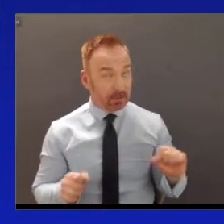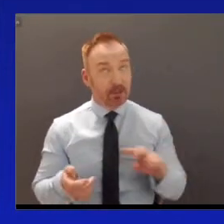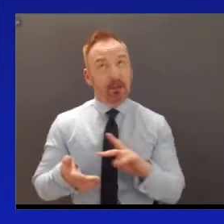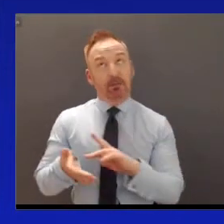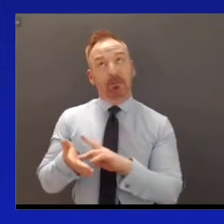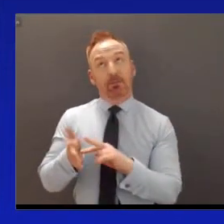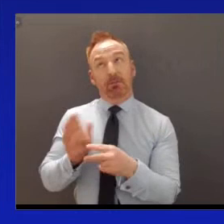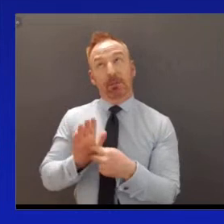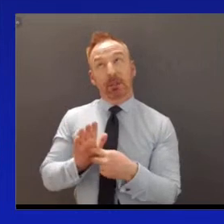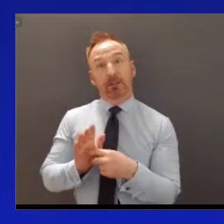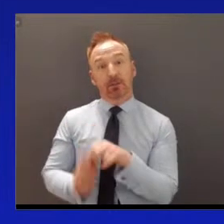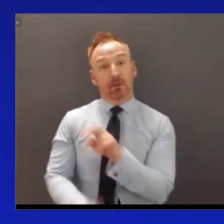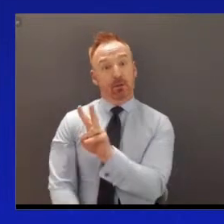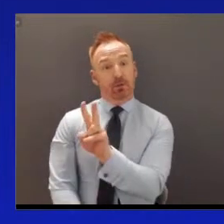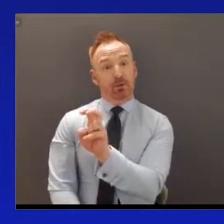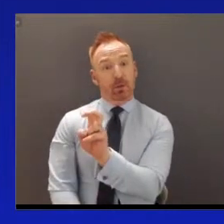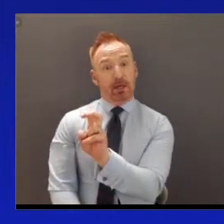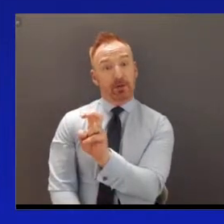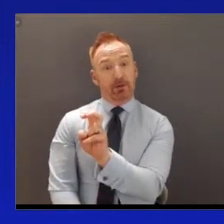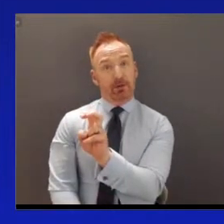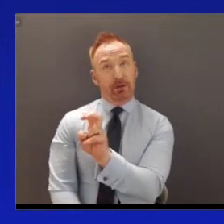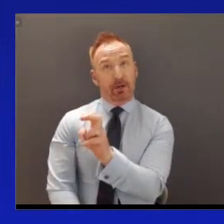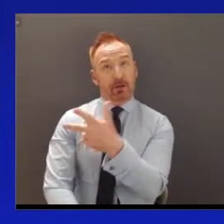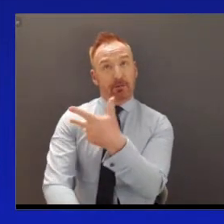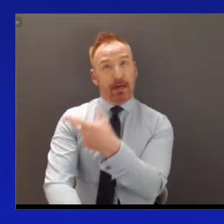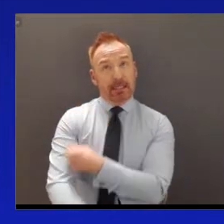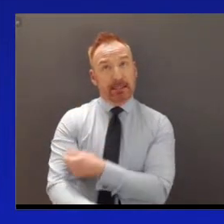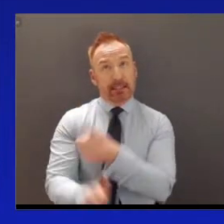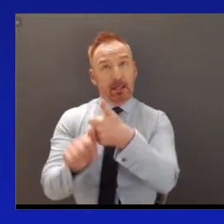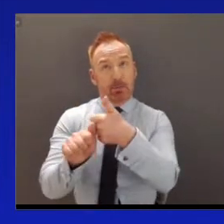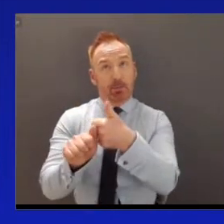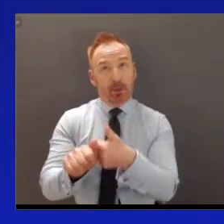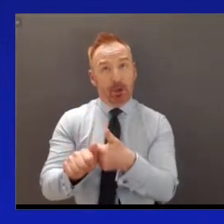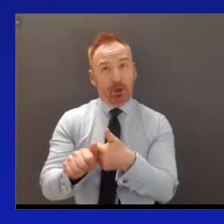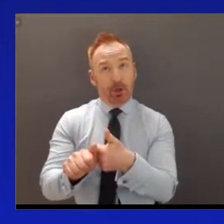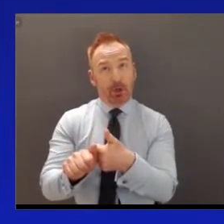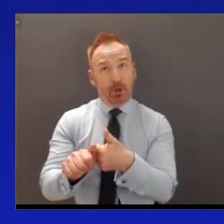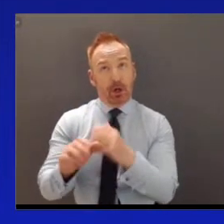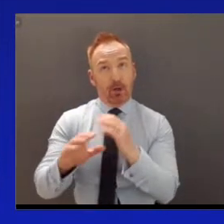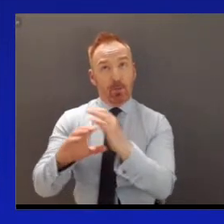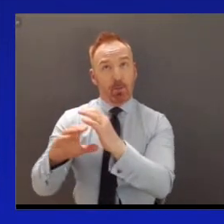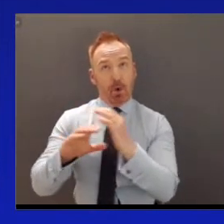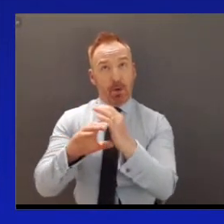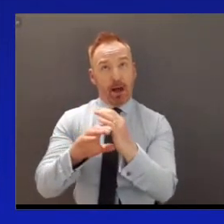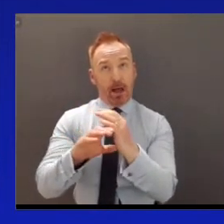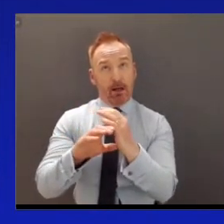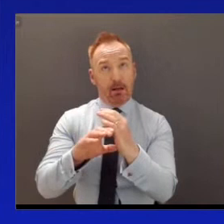200 vaccines per mobile site. So how are you going to implement the